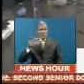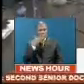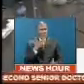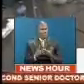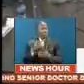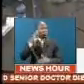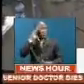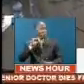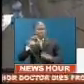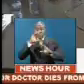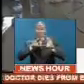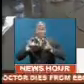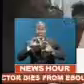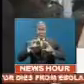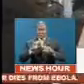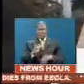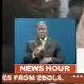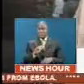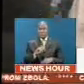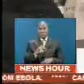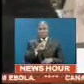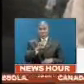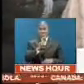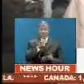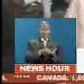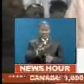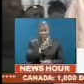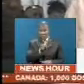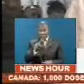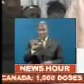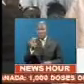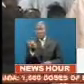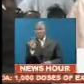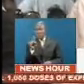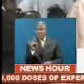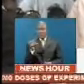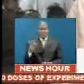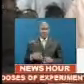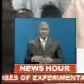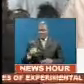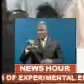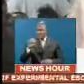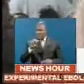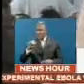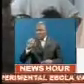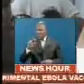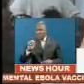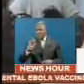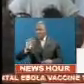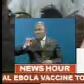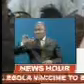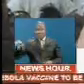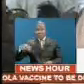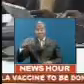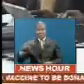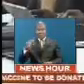From September 2003 and 2011, he was the chief executive of the Commonwealth Telecommunication Organization